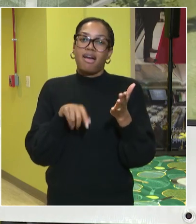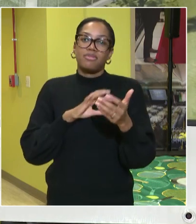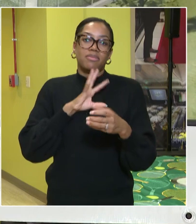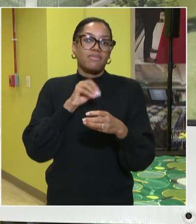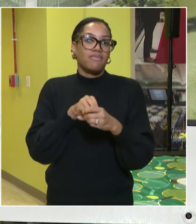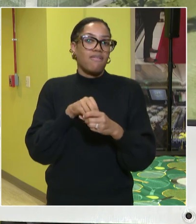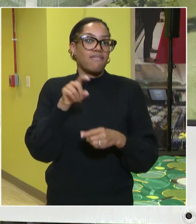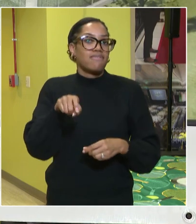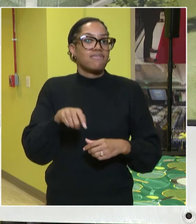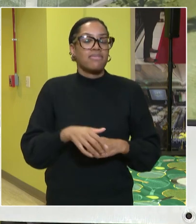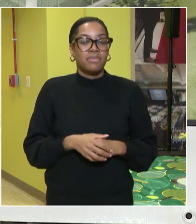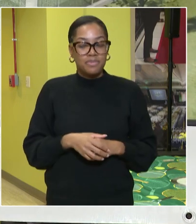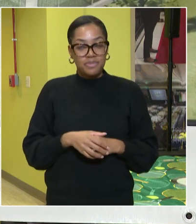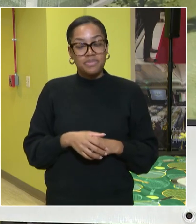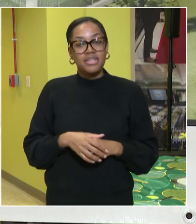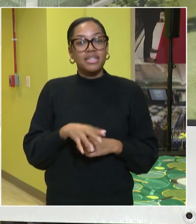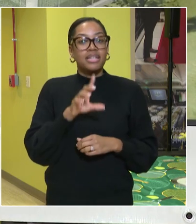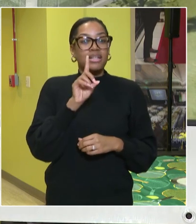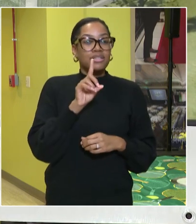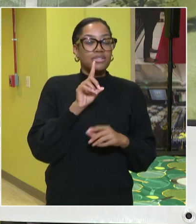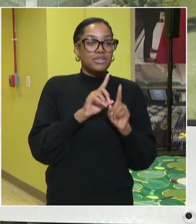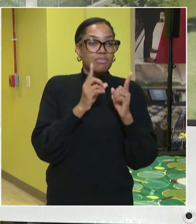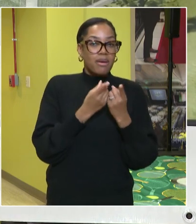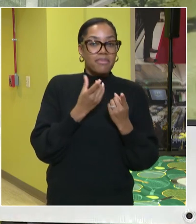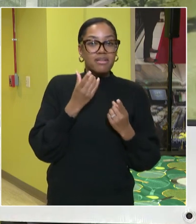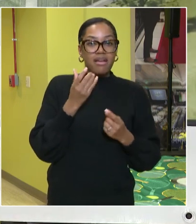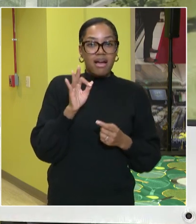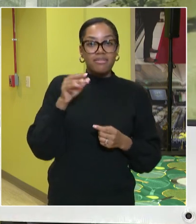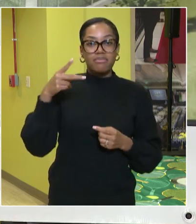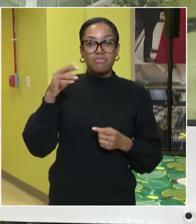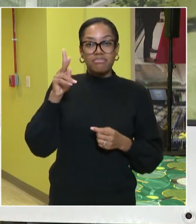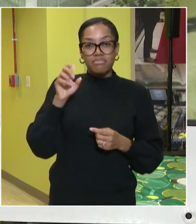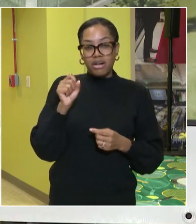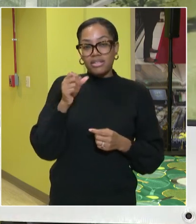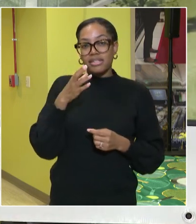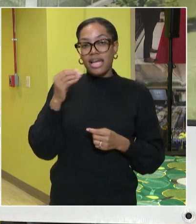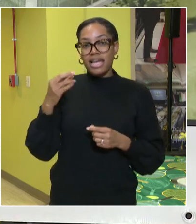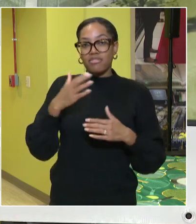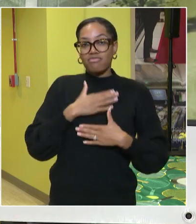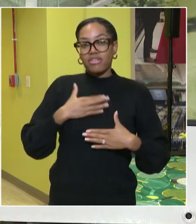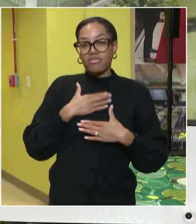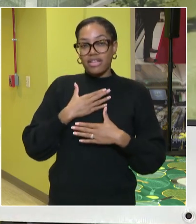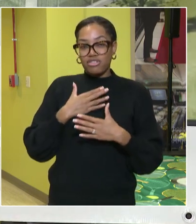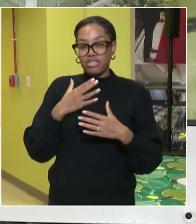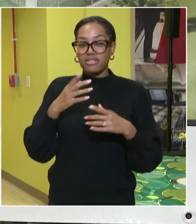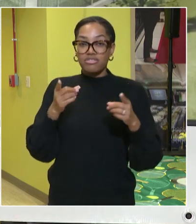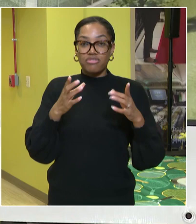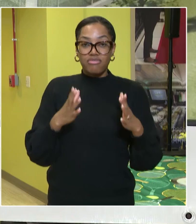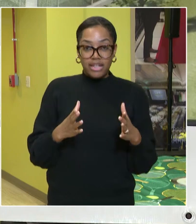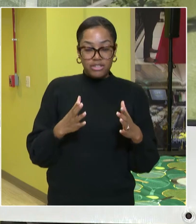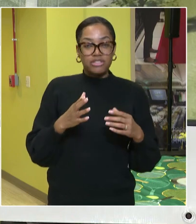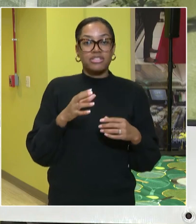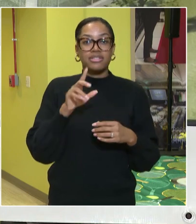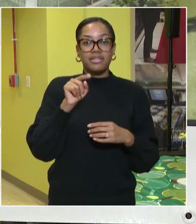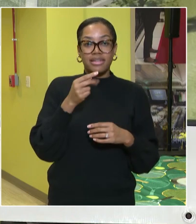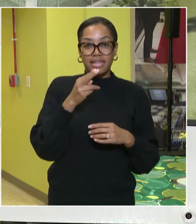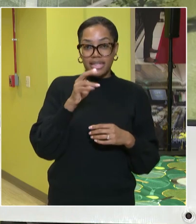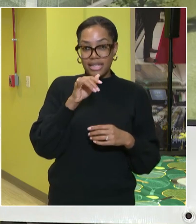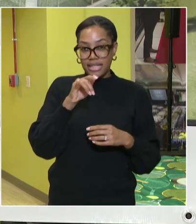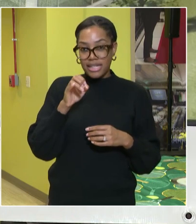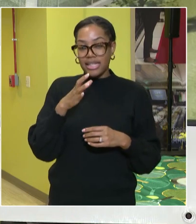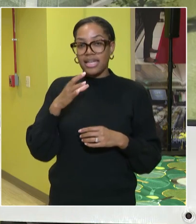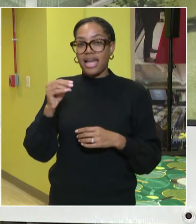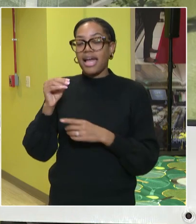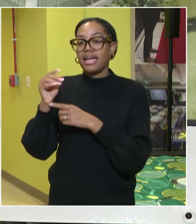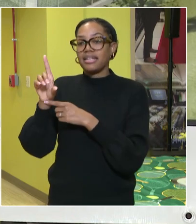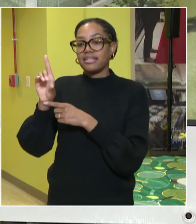you as well to the Department of Parks and Recreation Director, Thene Freeman, and the Department of General Services Director, Delano Hunter. And lastly, I want